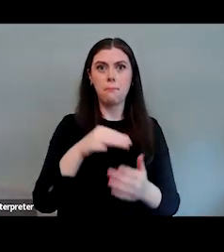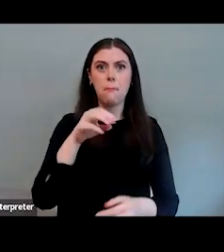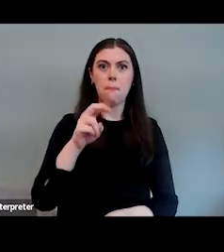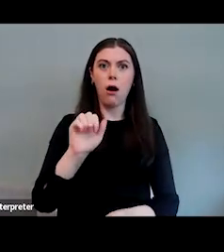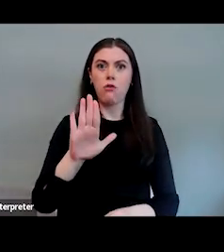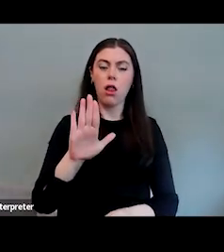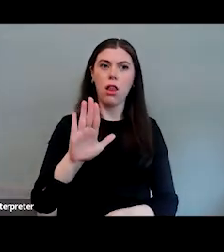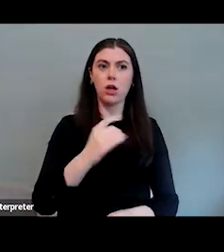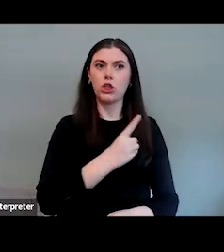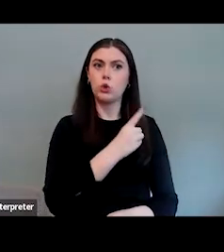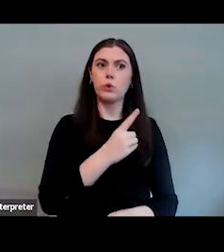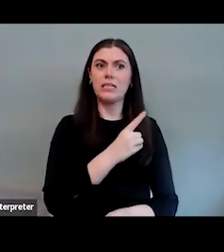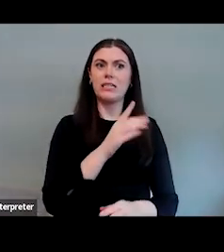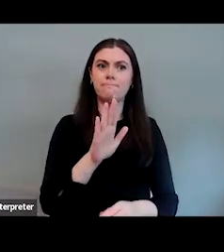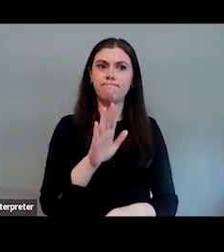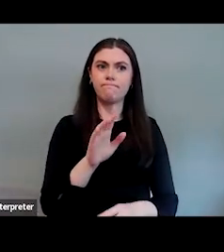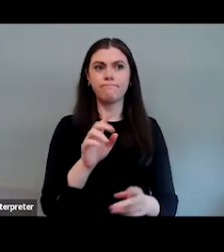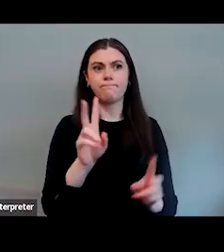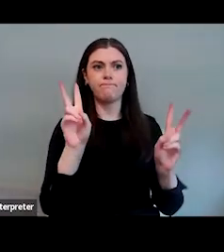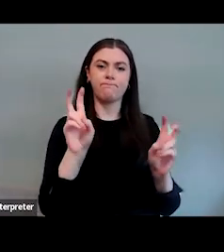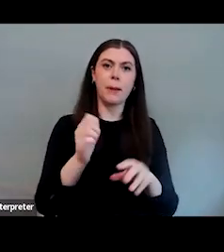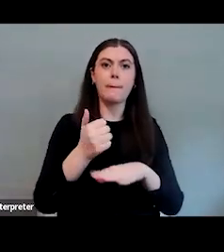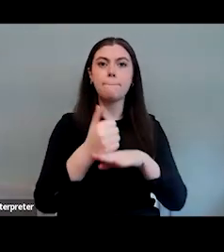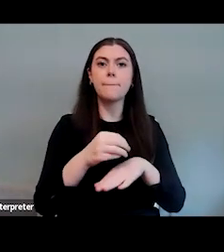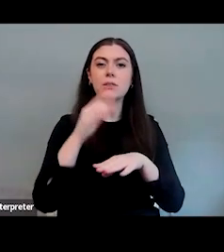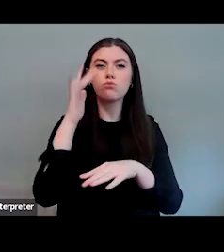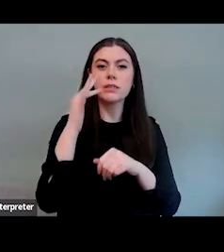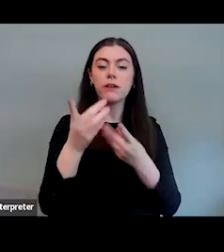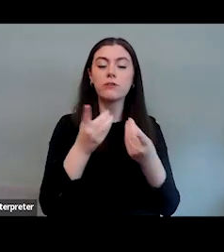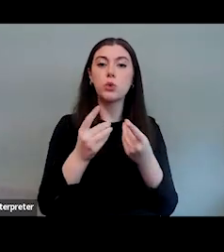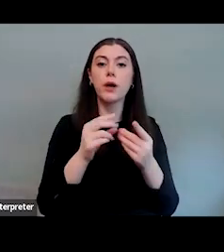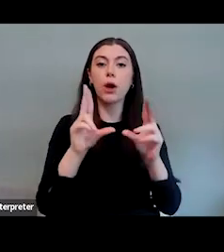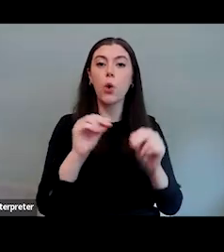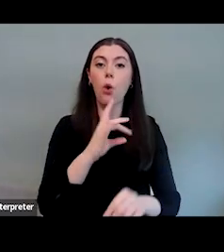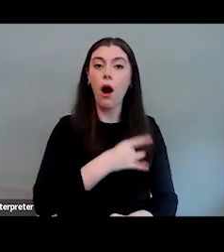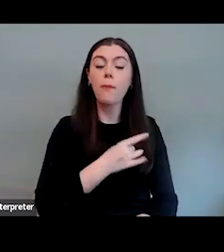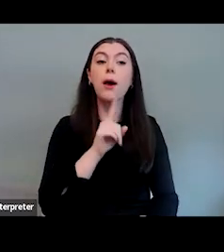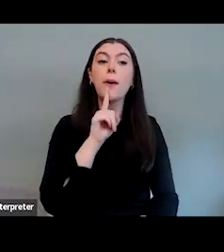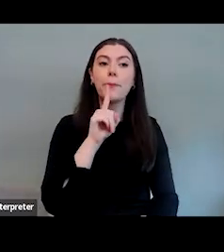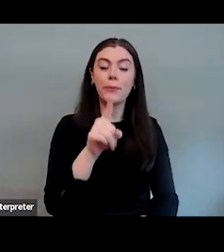on the principle of doing no harm, but also since especially the